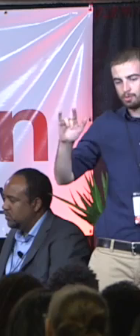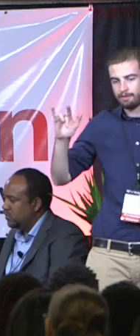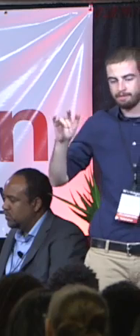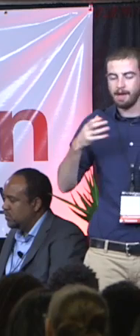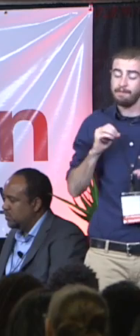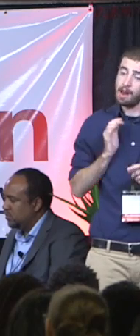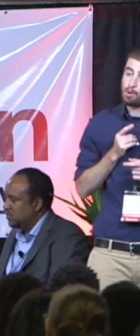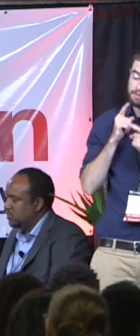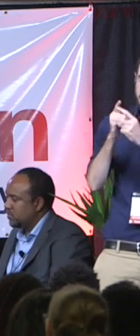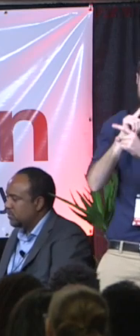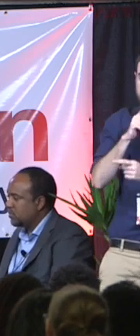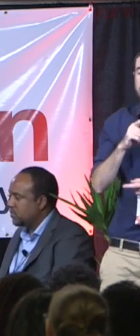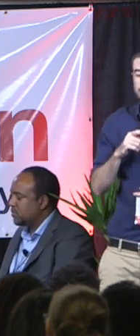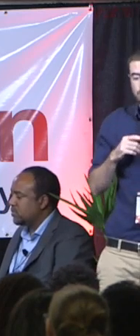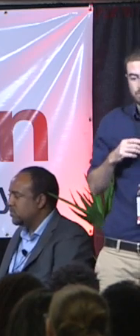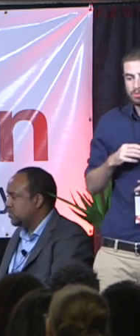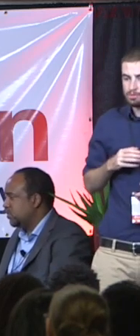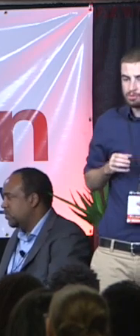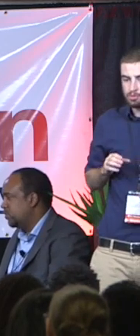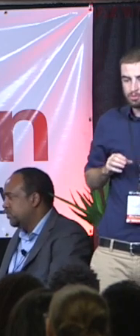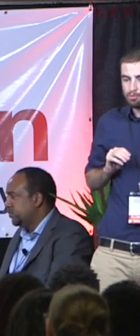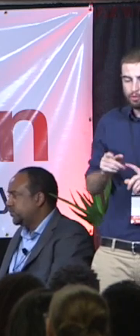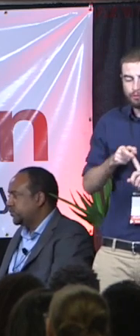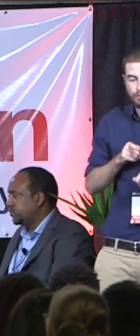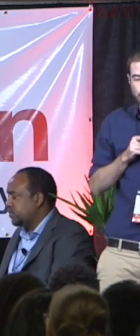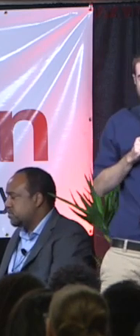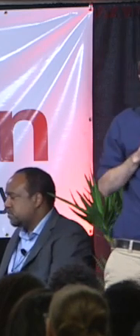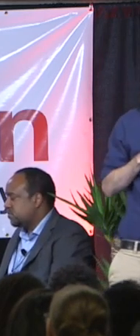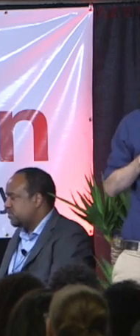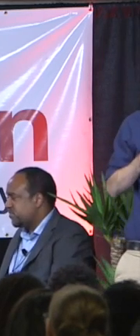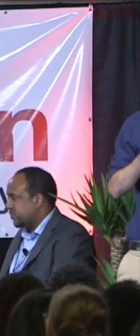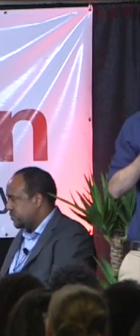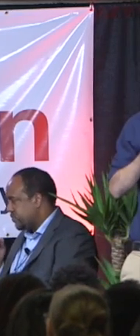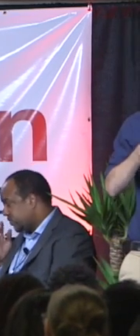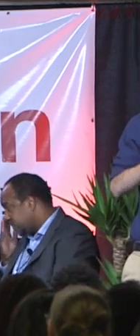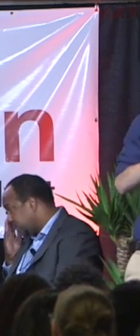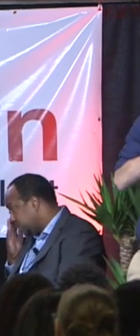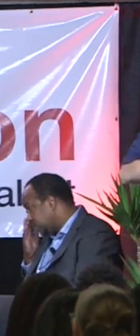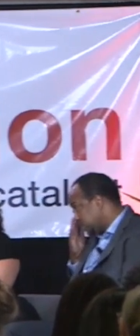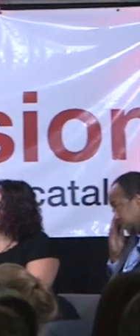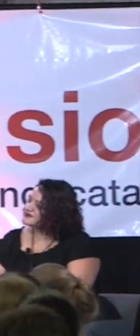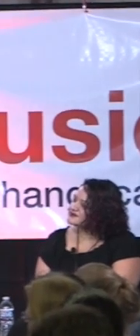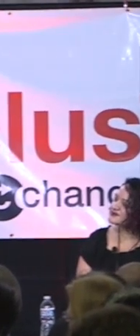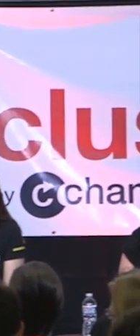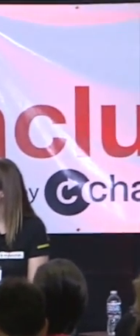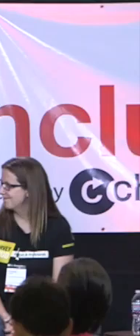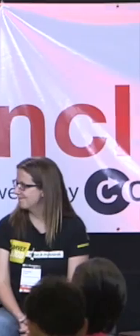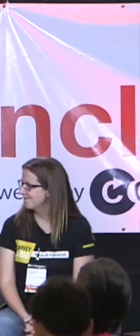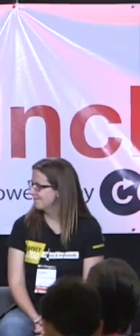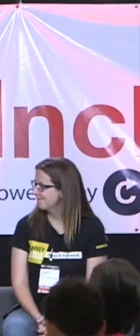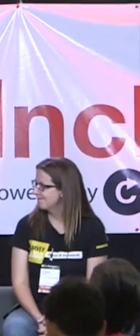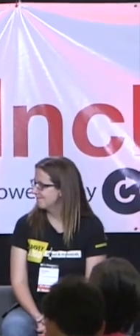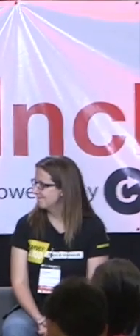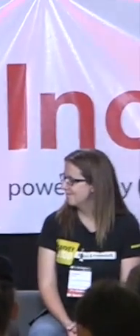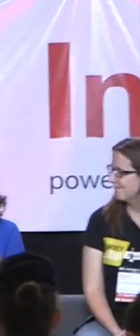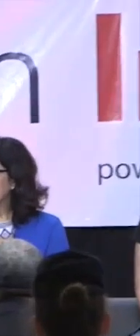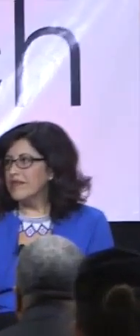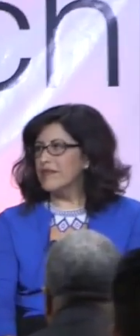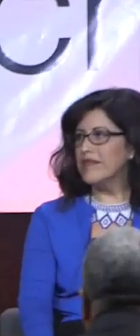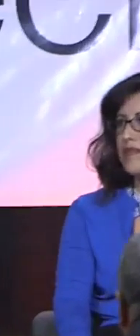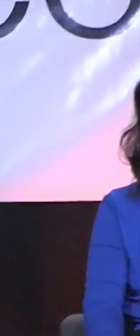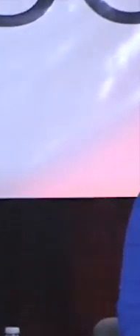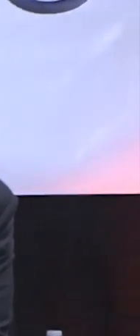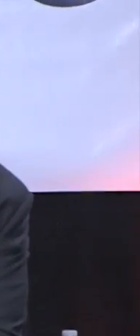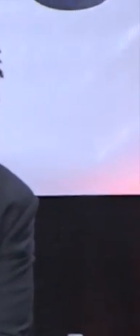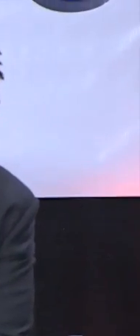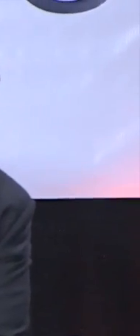And our mission is to move them from consumers of technology to creators and innovators of technology. And the young people